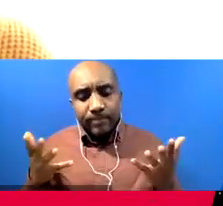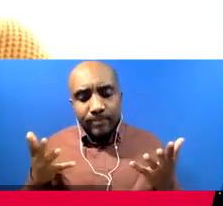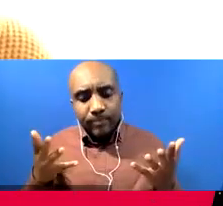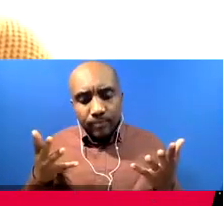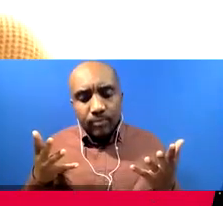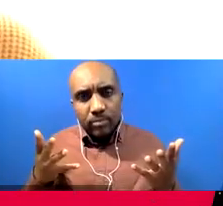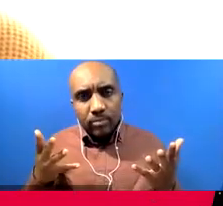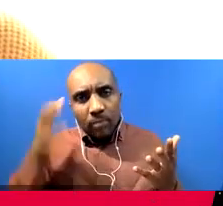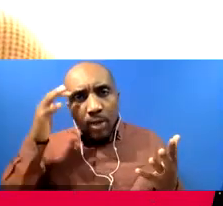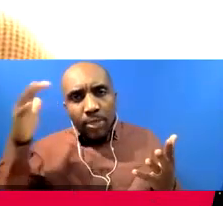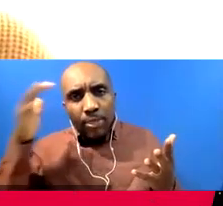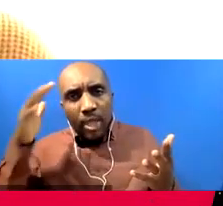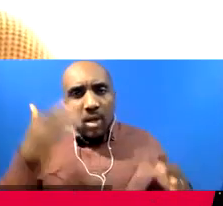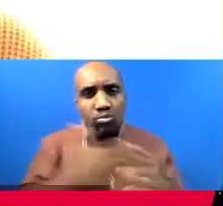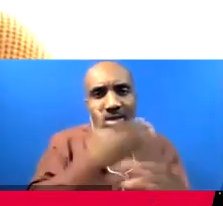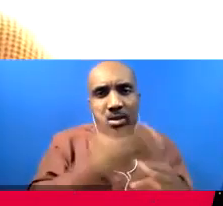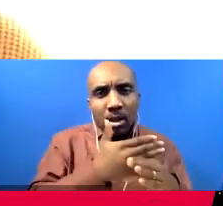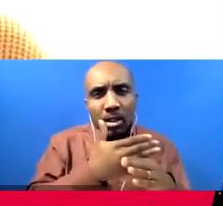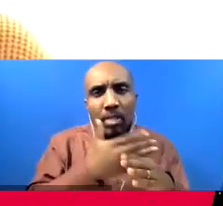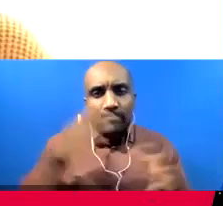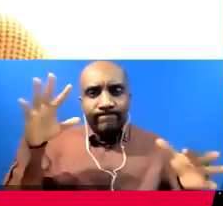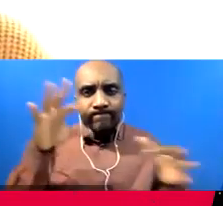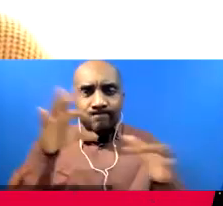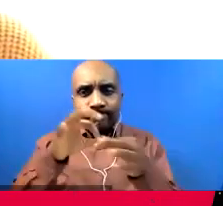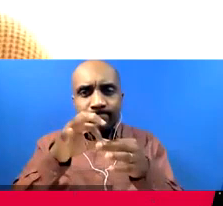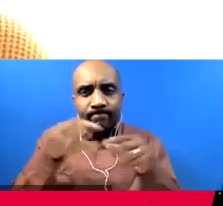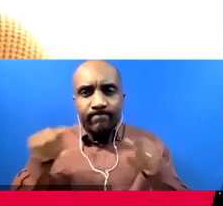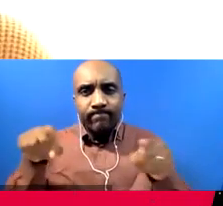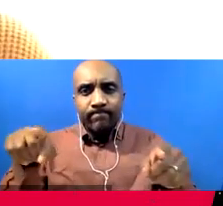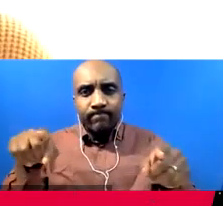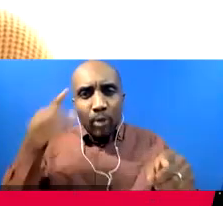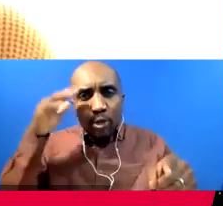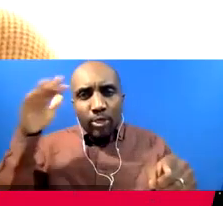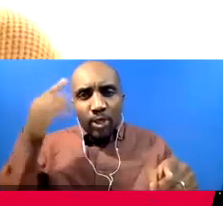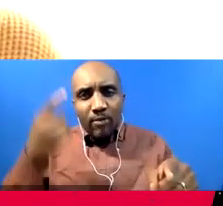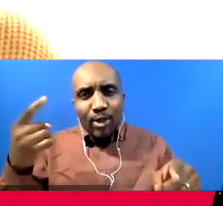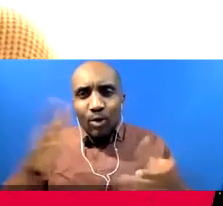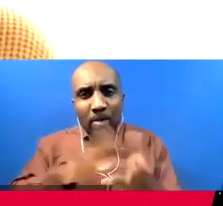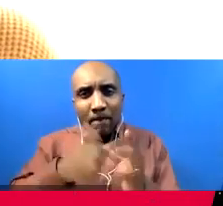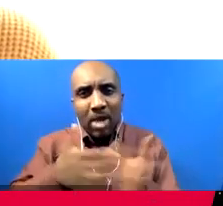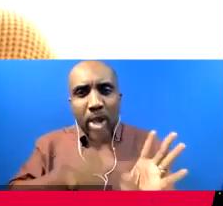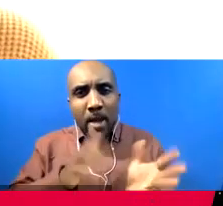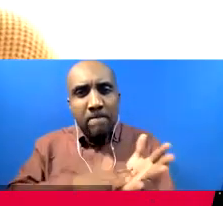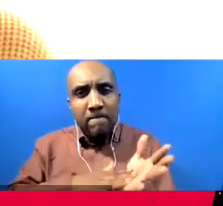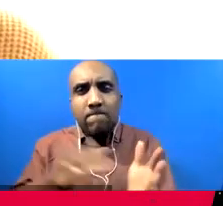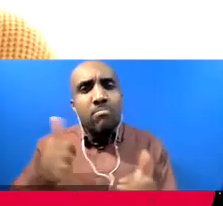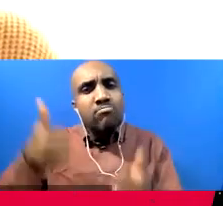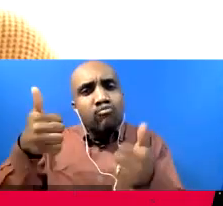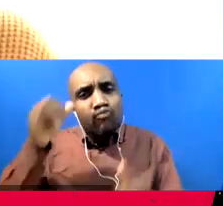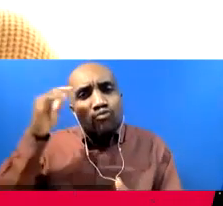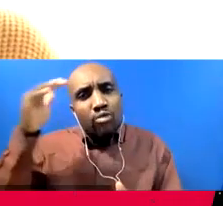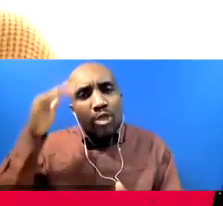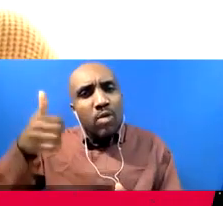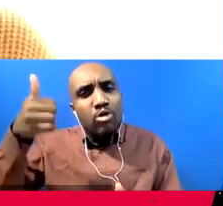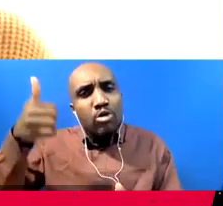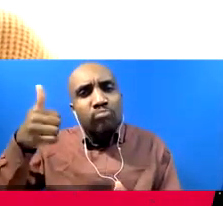that it's important to combine a theoretical perspective with a practical perspective. I think theory on its own, like Mariam was